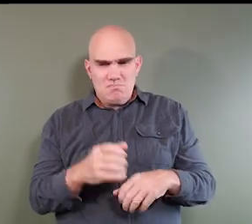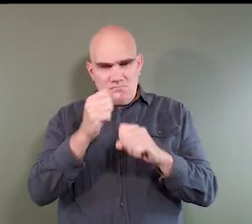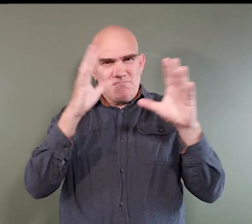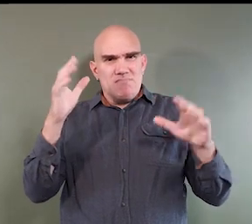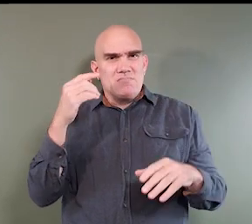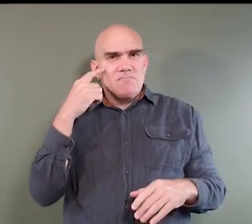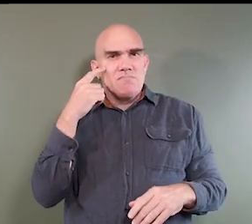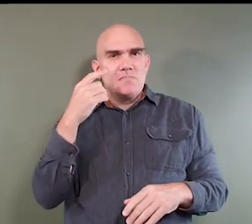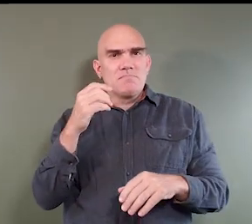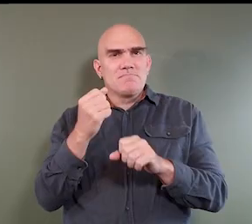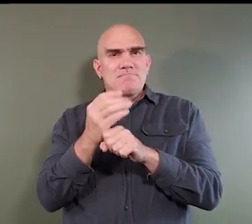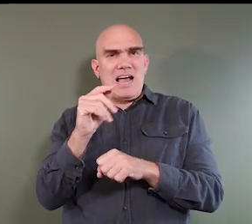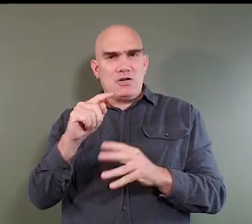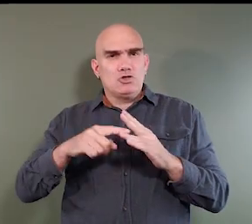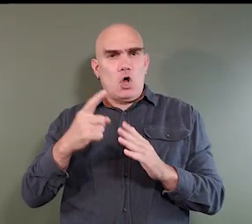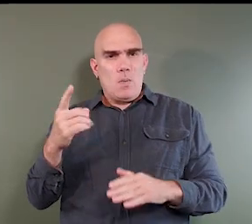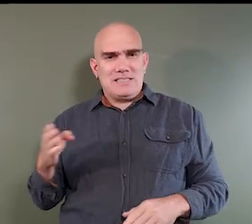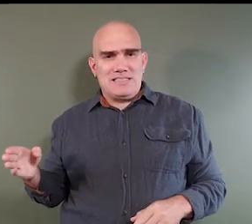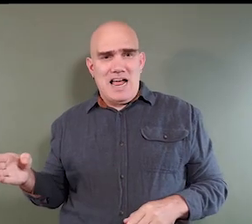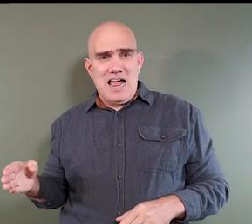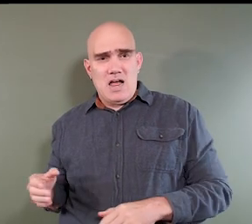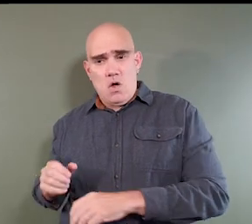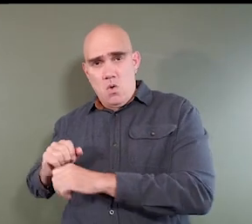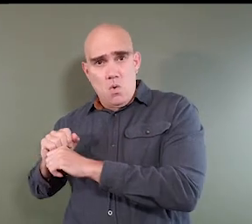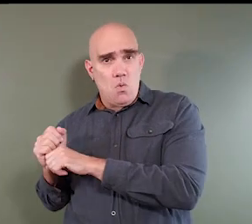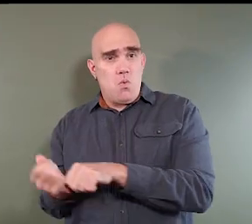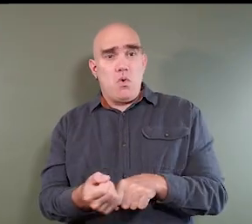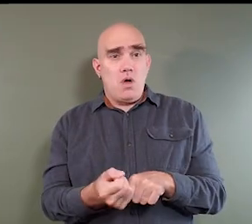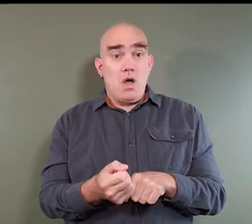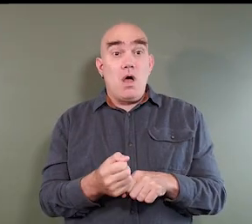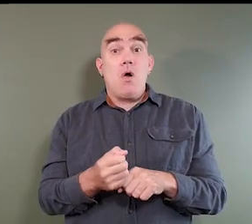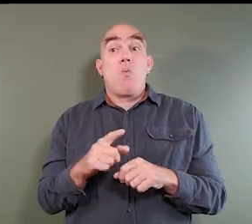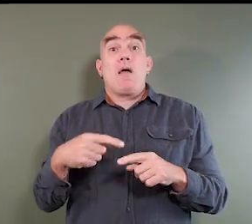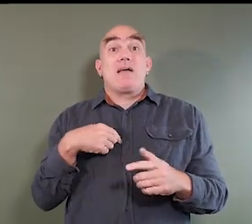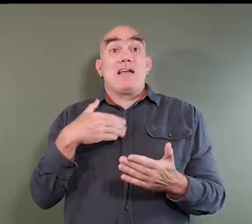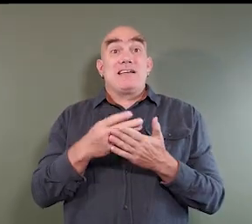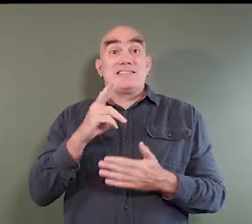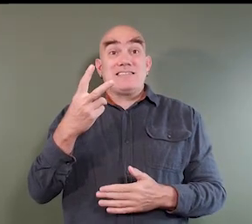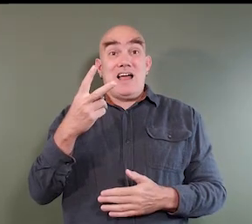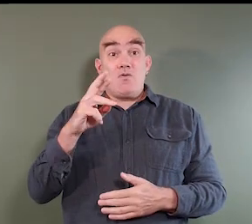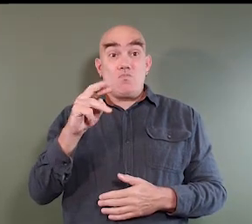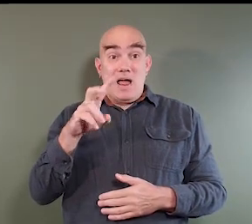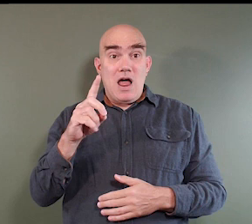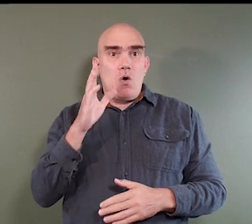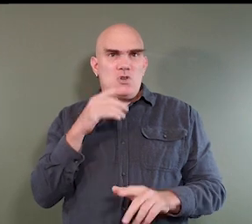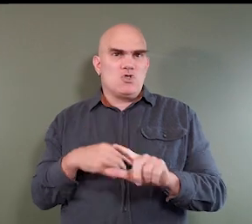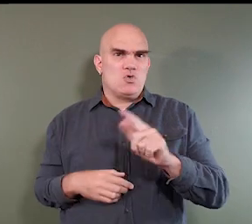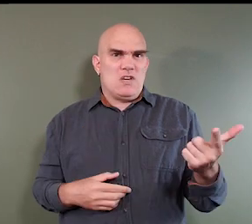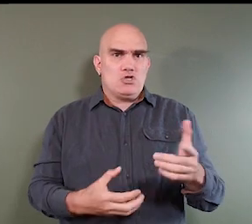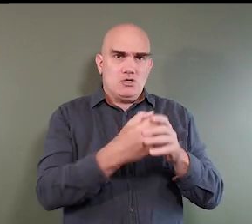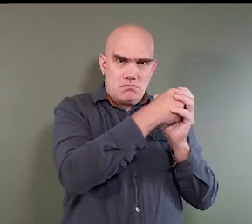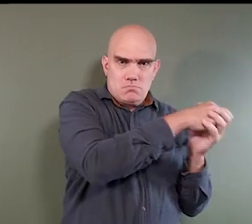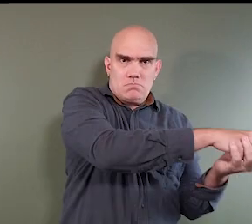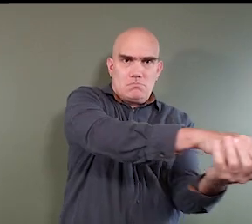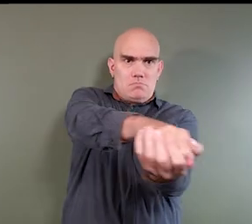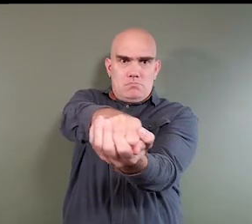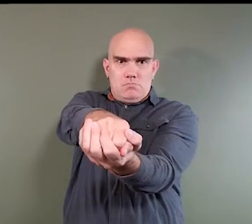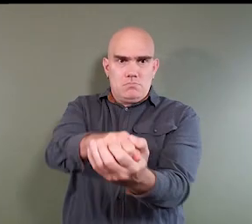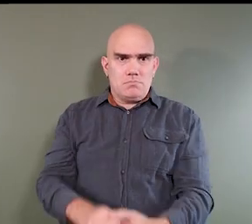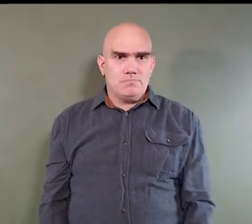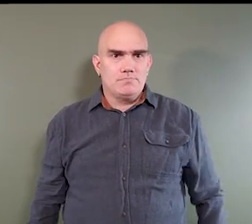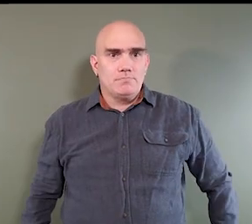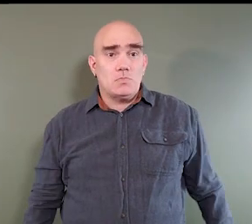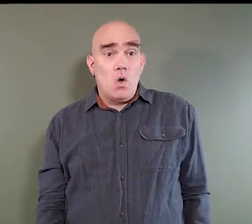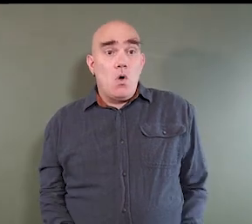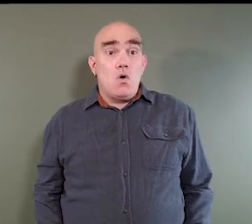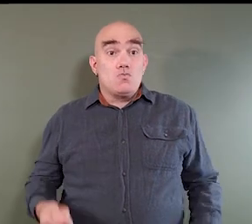one side, so I'm starting off on my right side. When we do the second round, we're gonna switch it up and go to the opposite side. So let's remember which